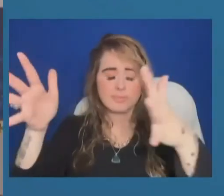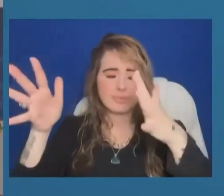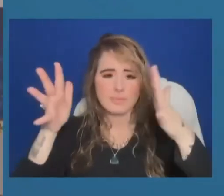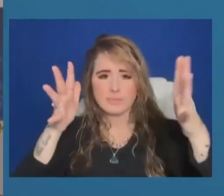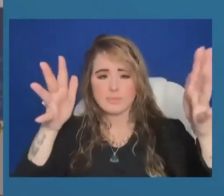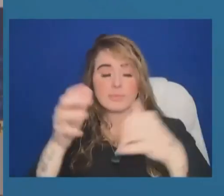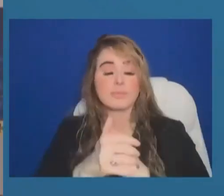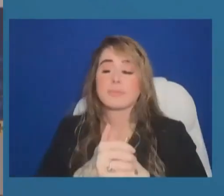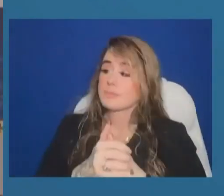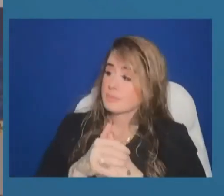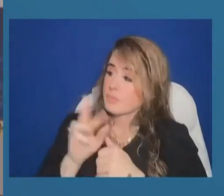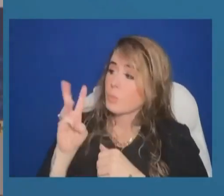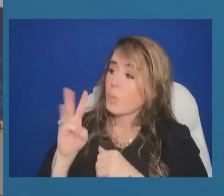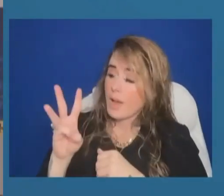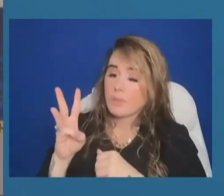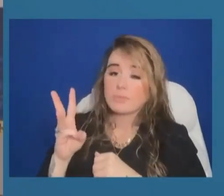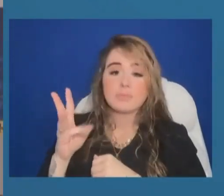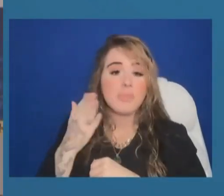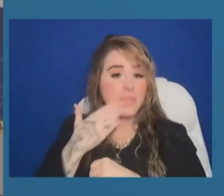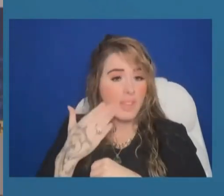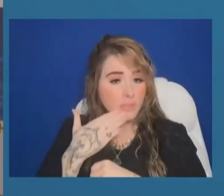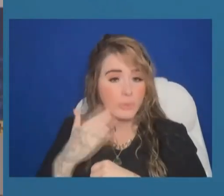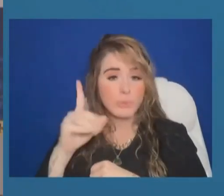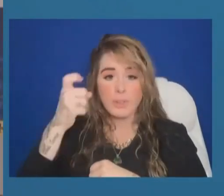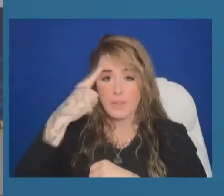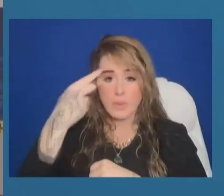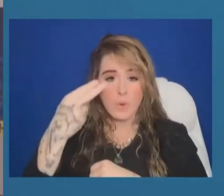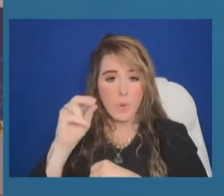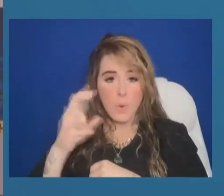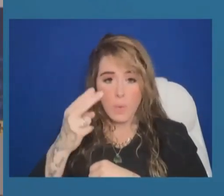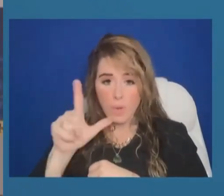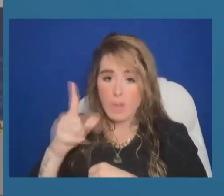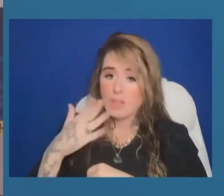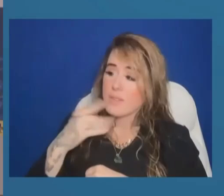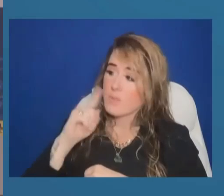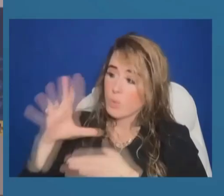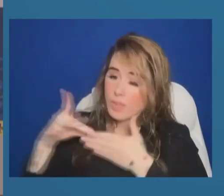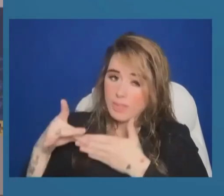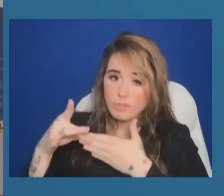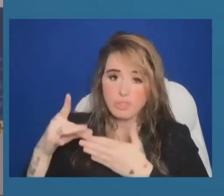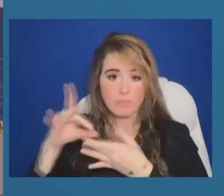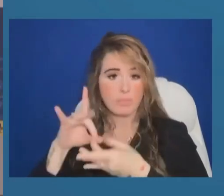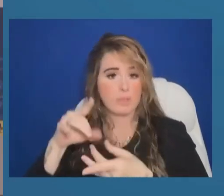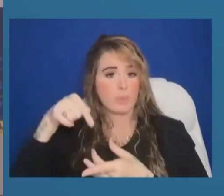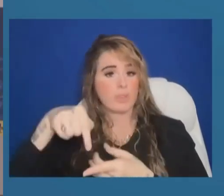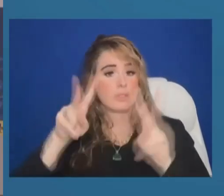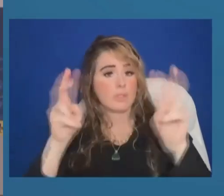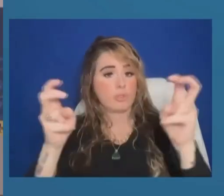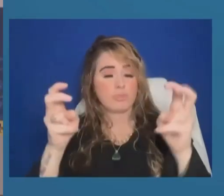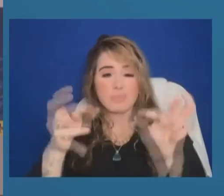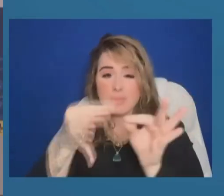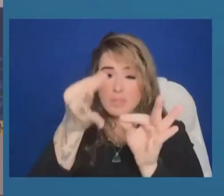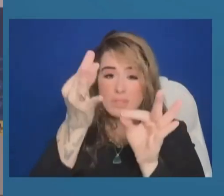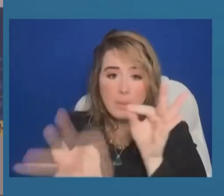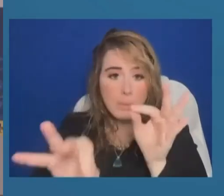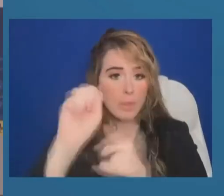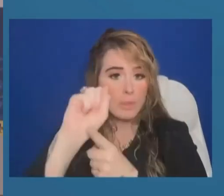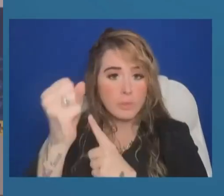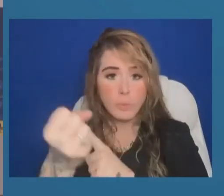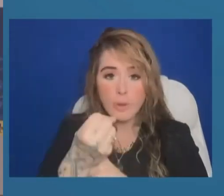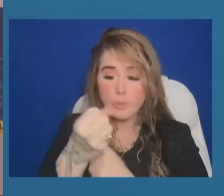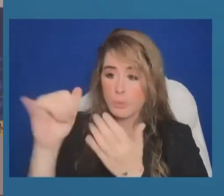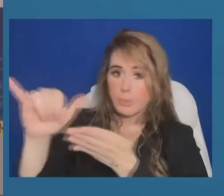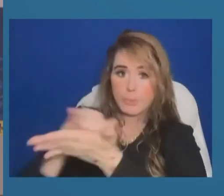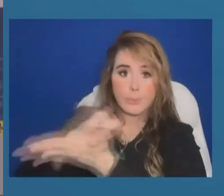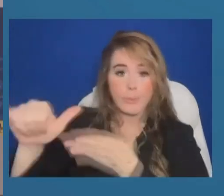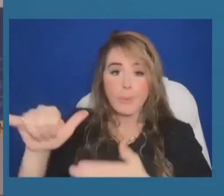Wow. Thank you, Governor Hochul. Thank you for your leadership on this issue. Simple situation. New York ain't